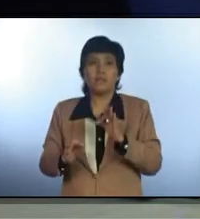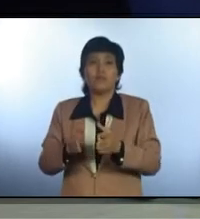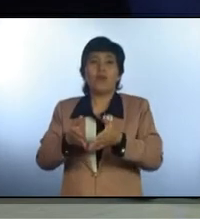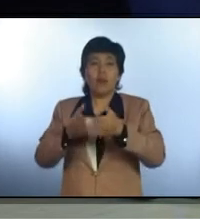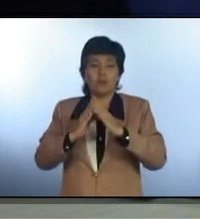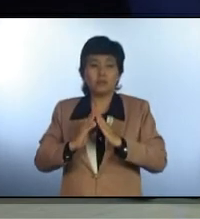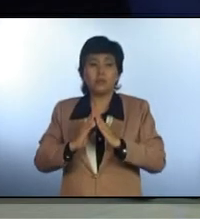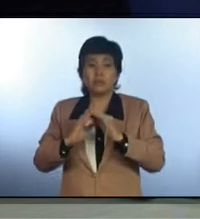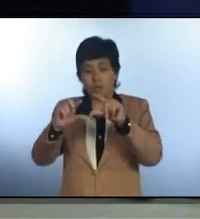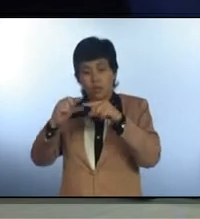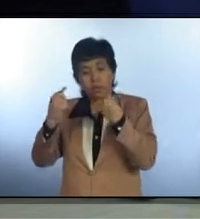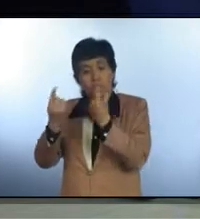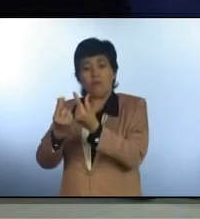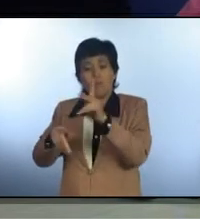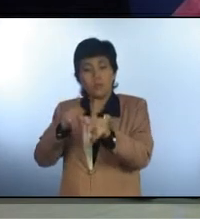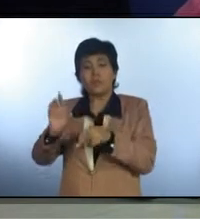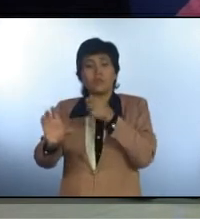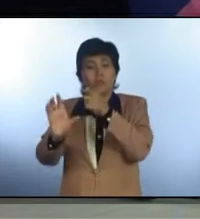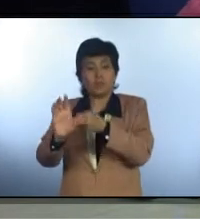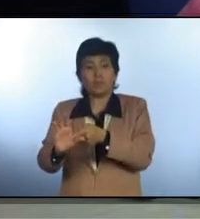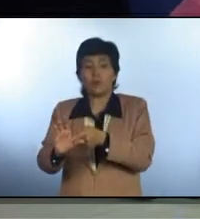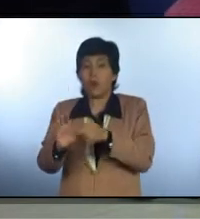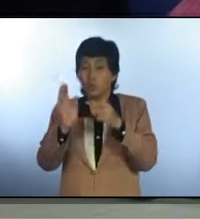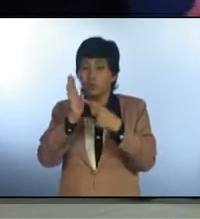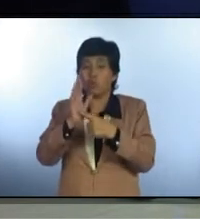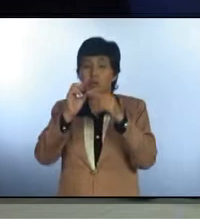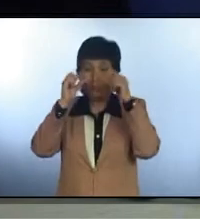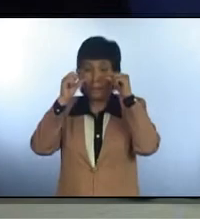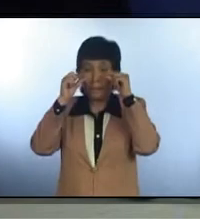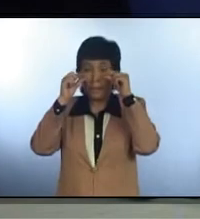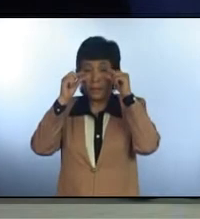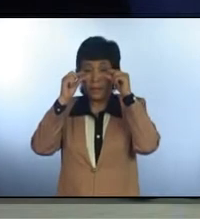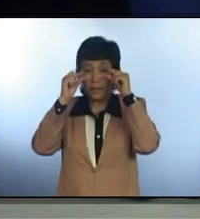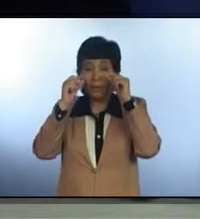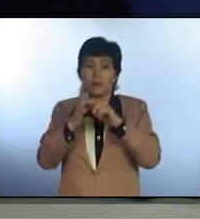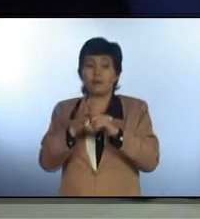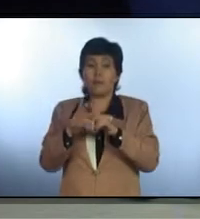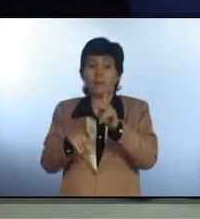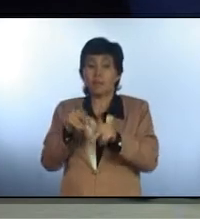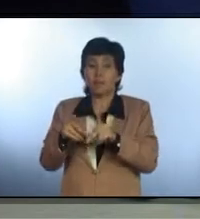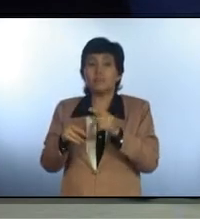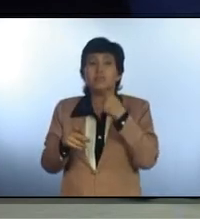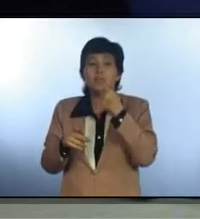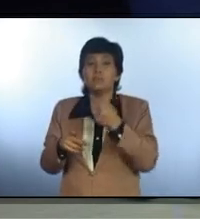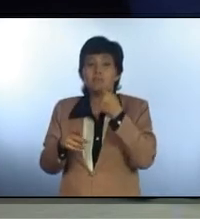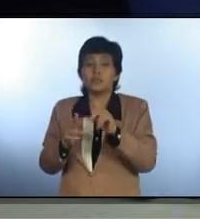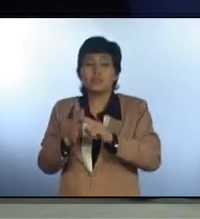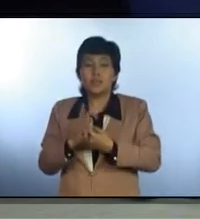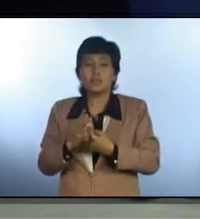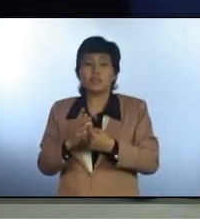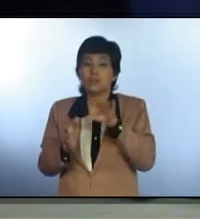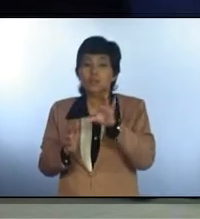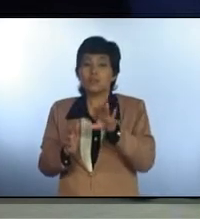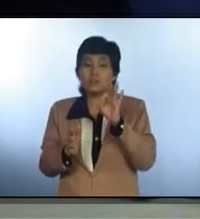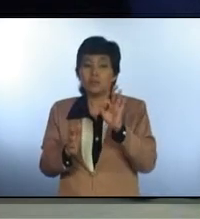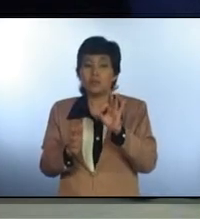you ask a group of people to join to you and show the blinking of the light, and other people start to say, it is